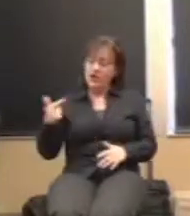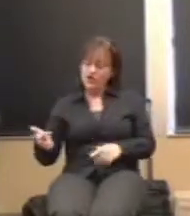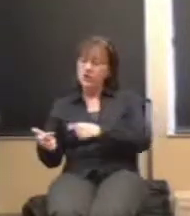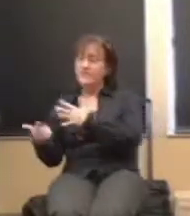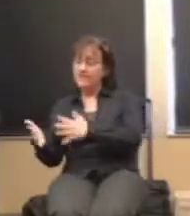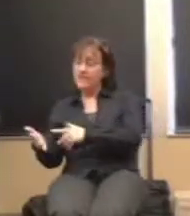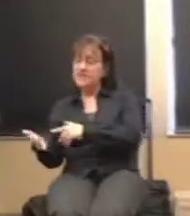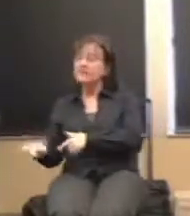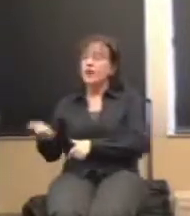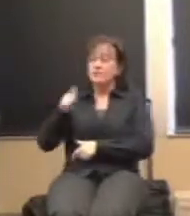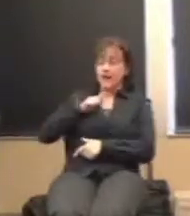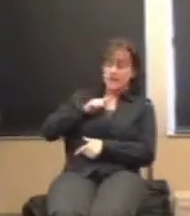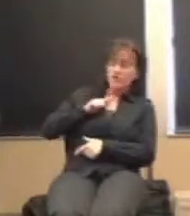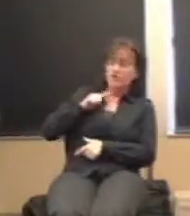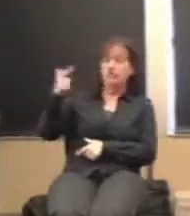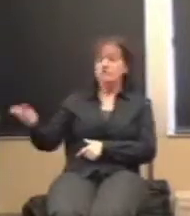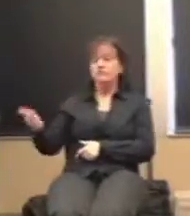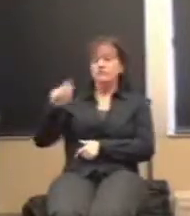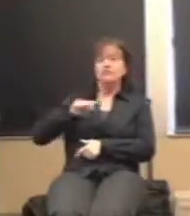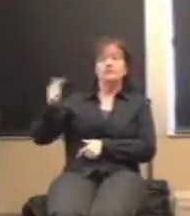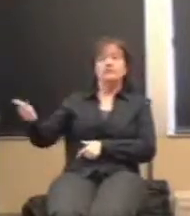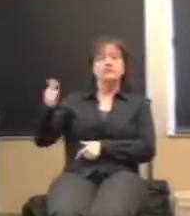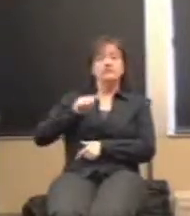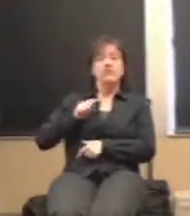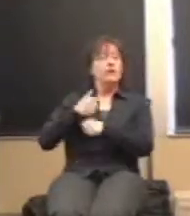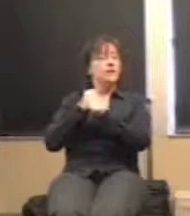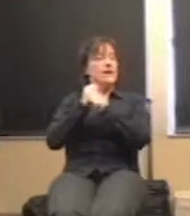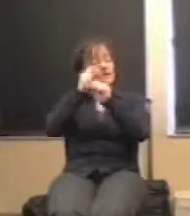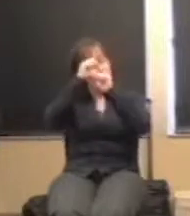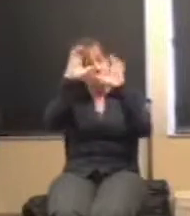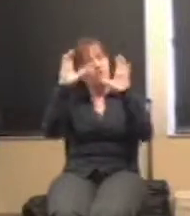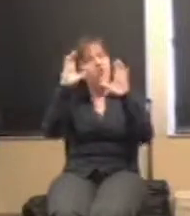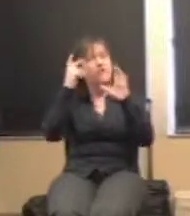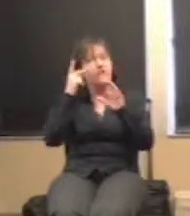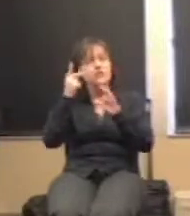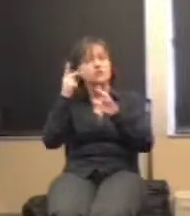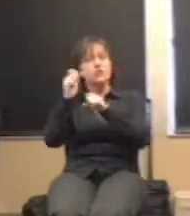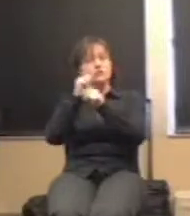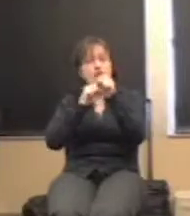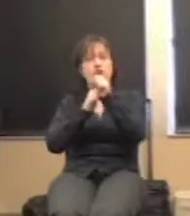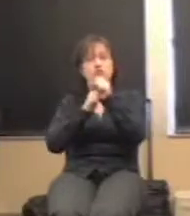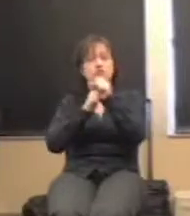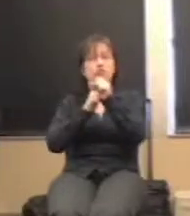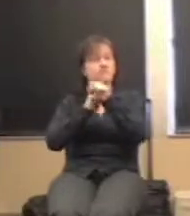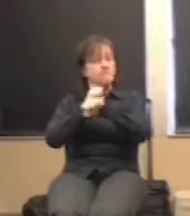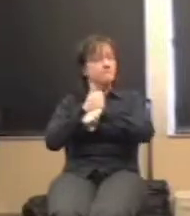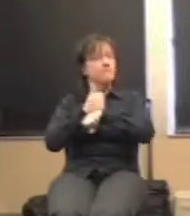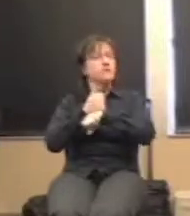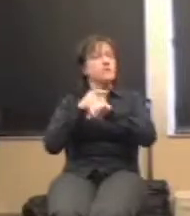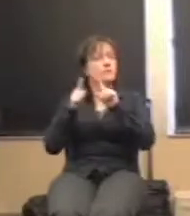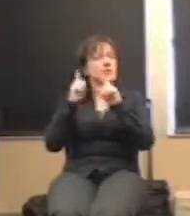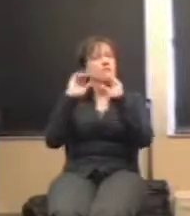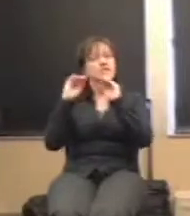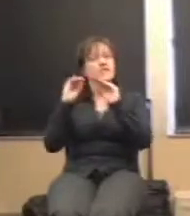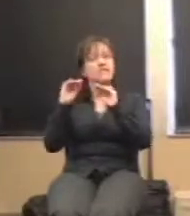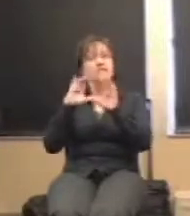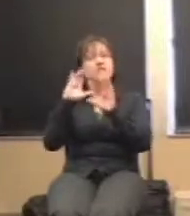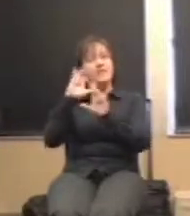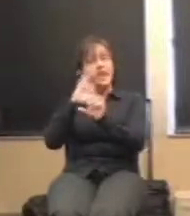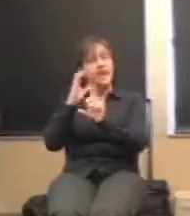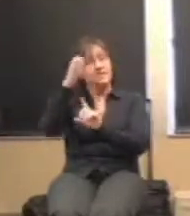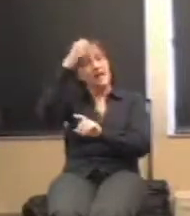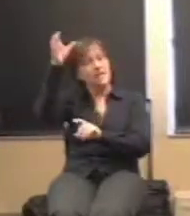my turn, you're finished. And we make that very visual, very structured, but we're teaching that concept of how to